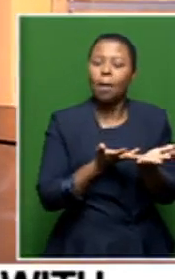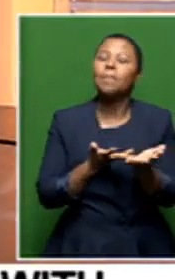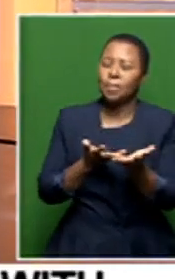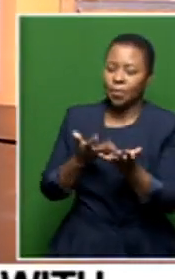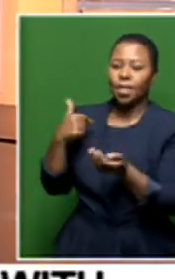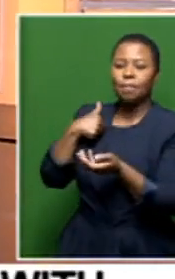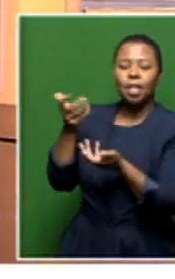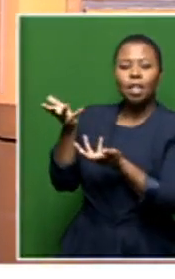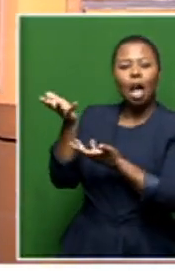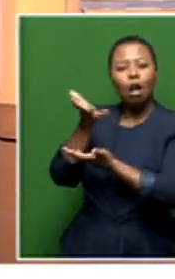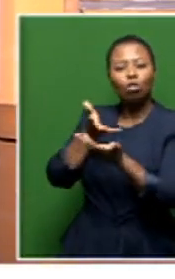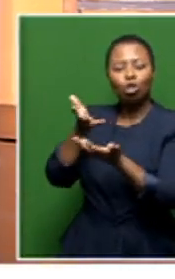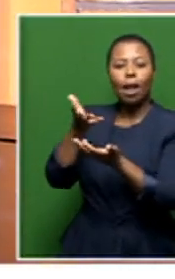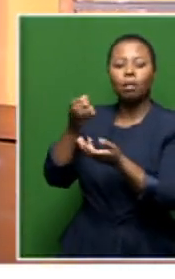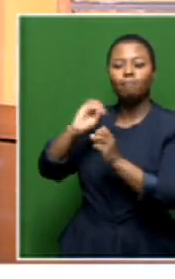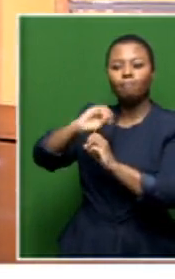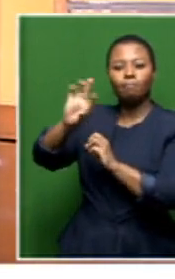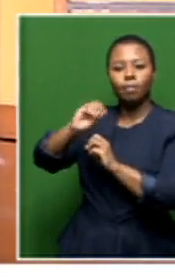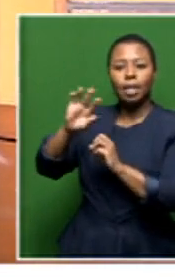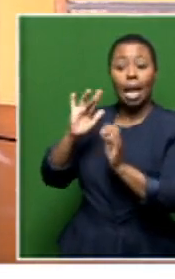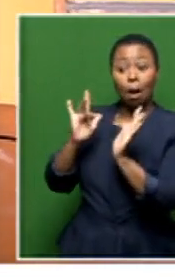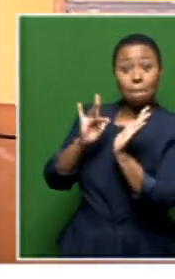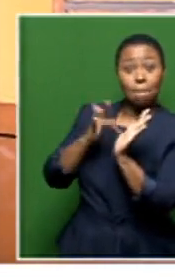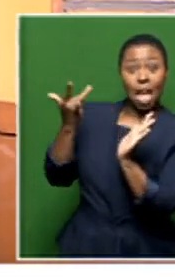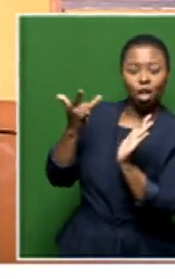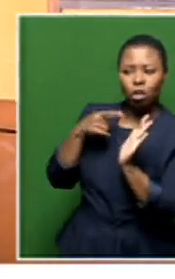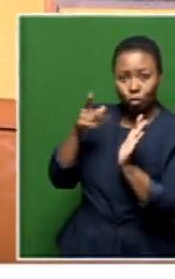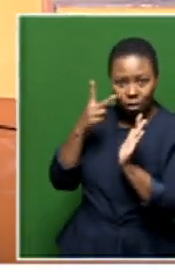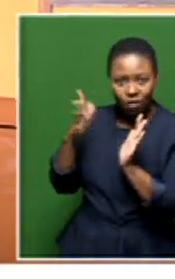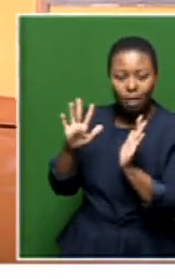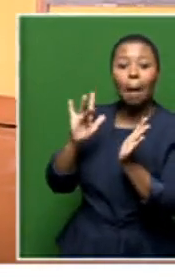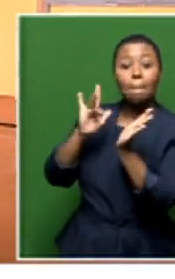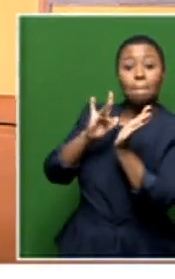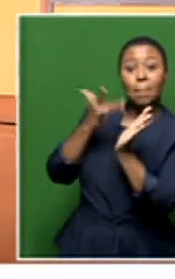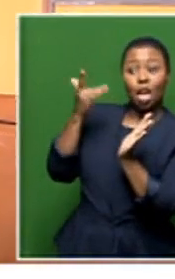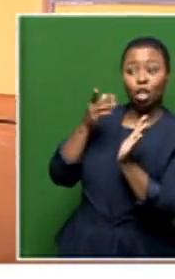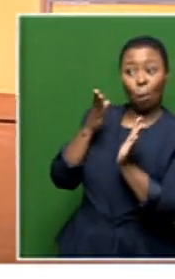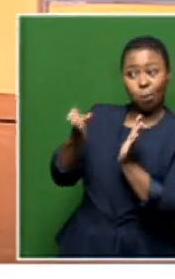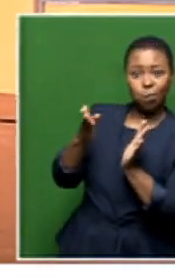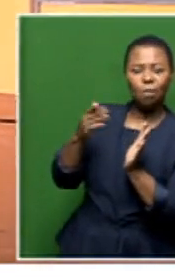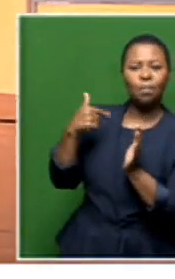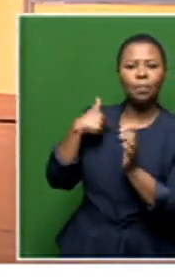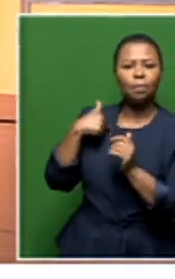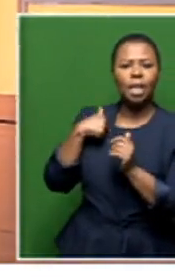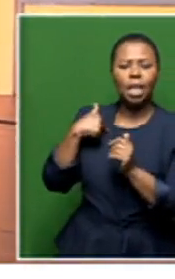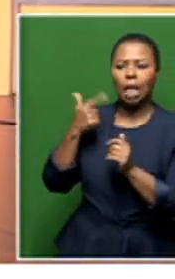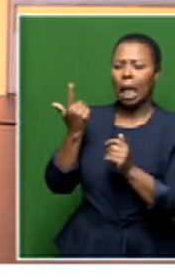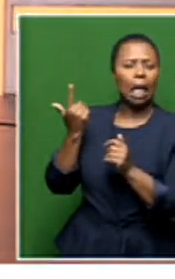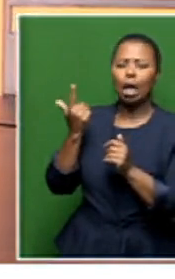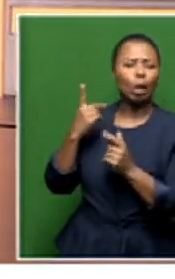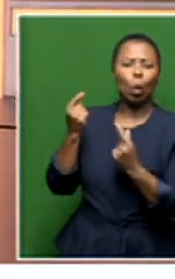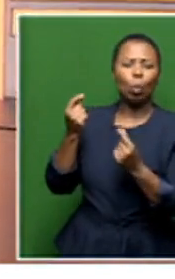So I share, if you check my page out, which you did, you would realize that I don't cook